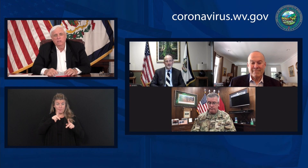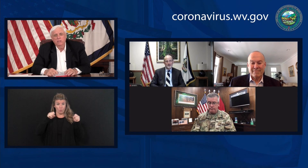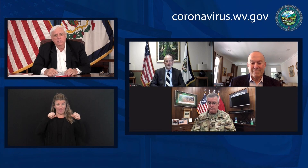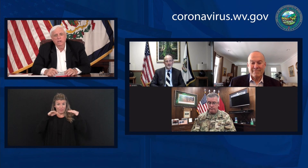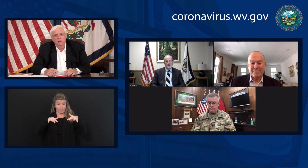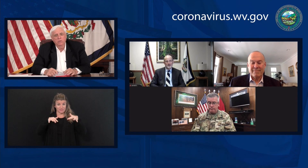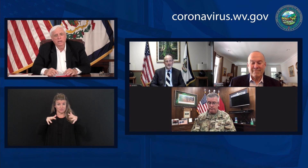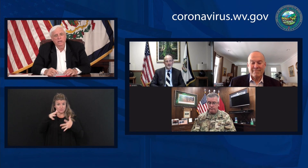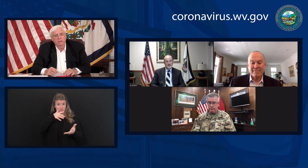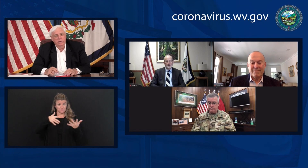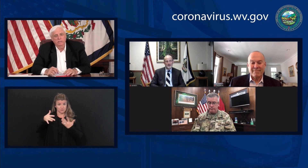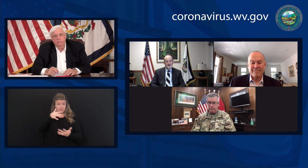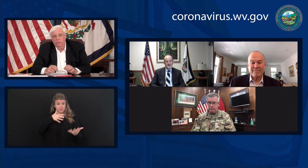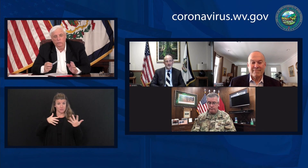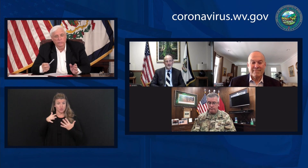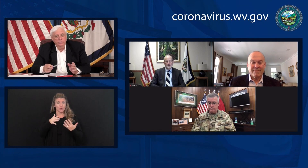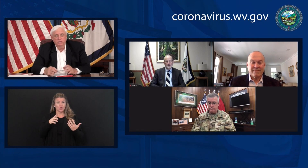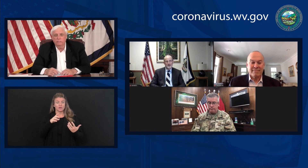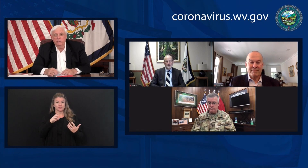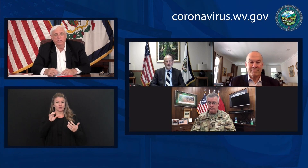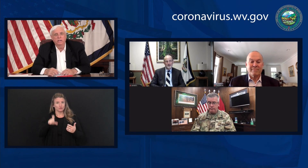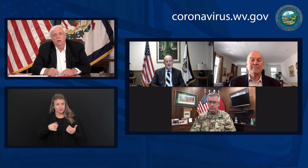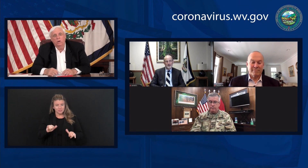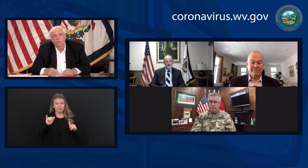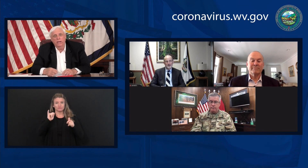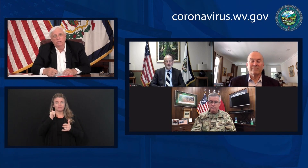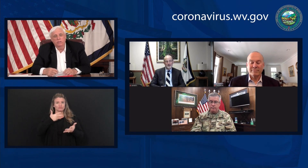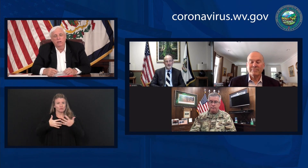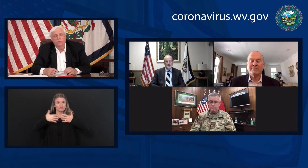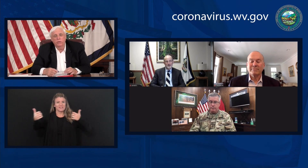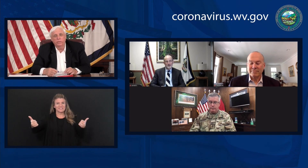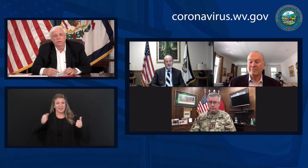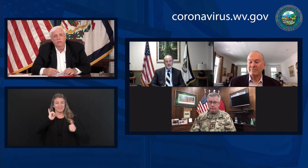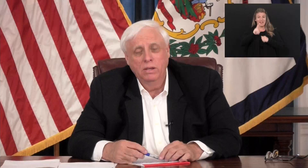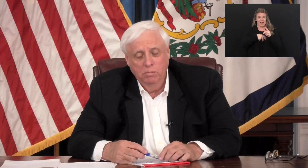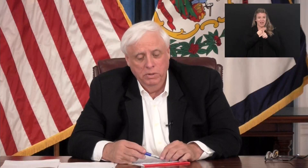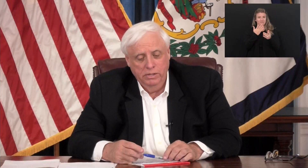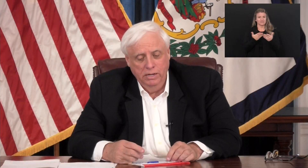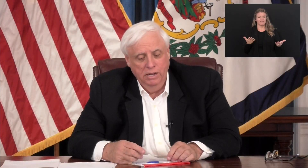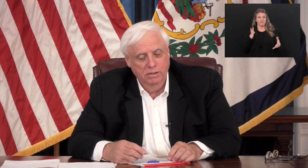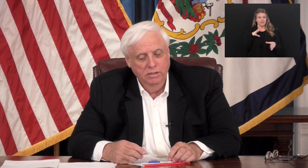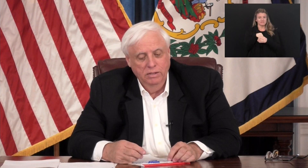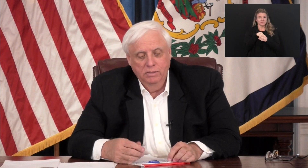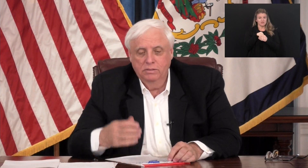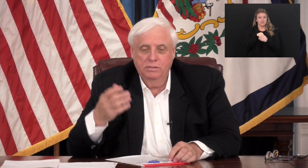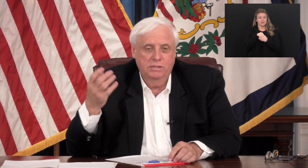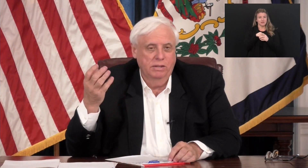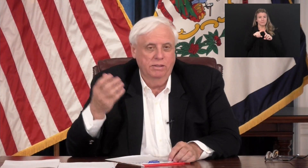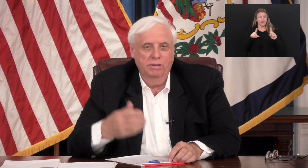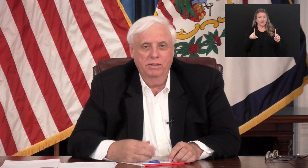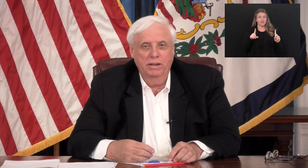gatherings, you know, and social distancing and all that stuff with it. But